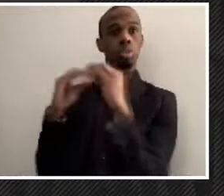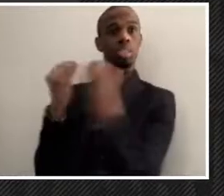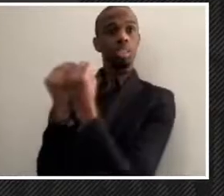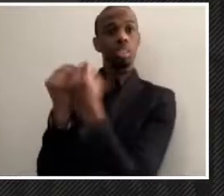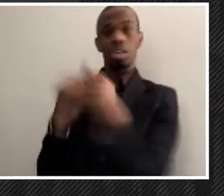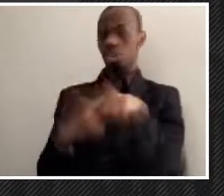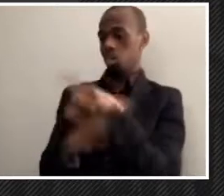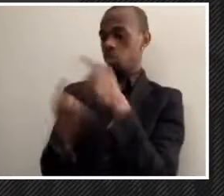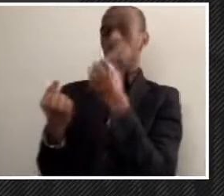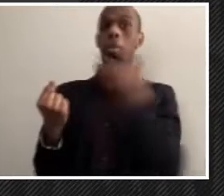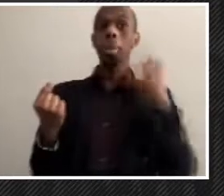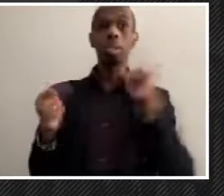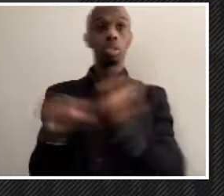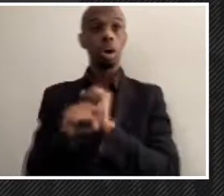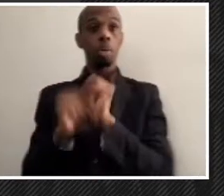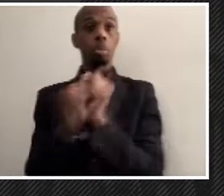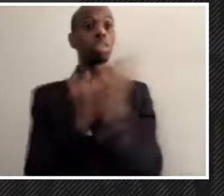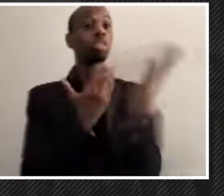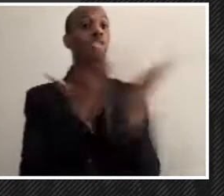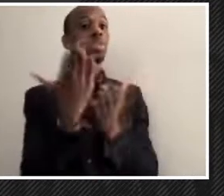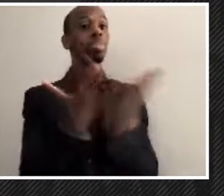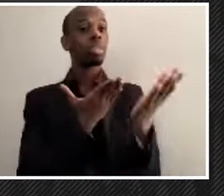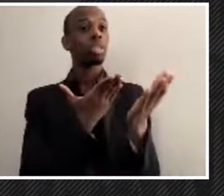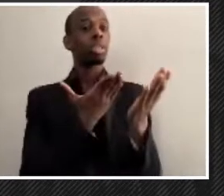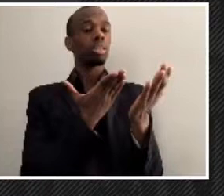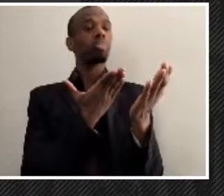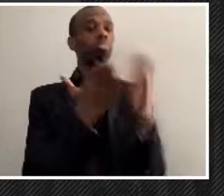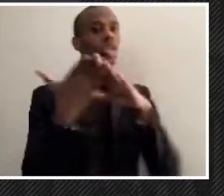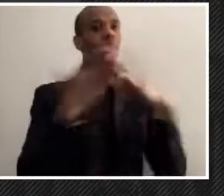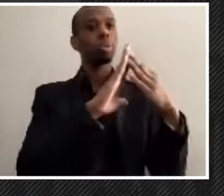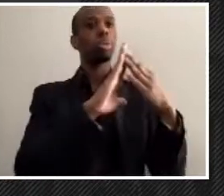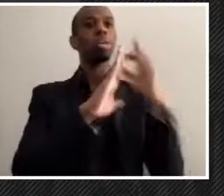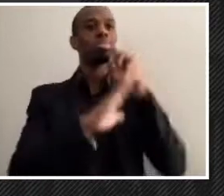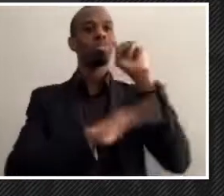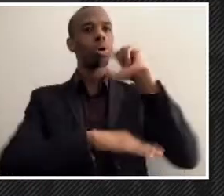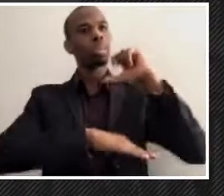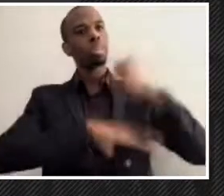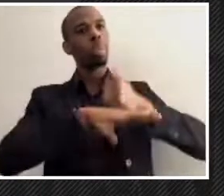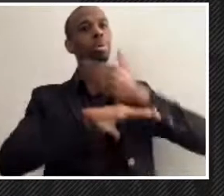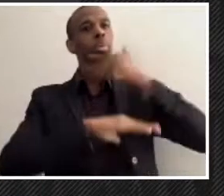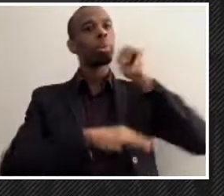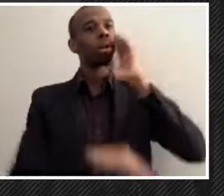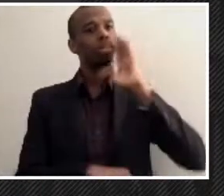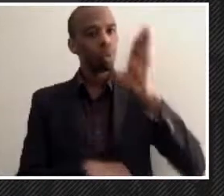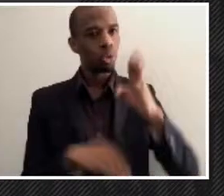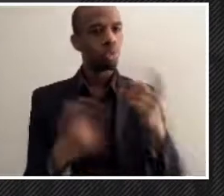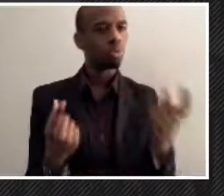and gain trust for the future? Brandon Tucker, I want to go to you with this one.